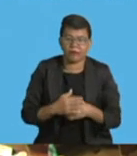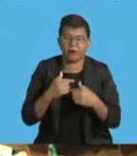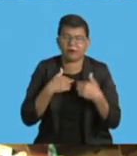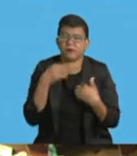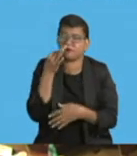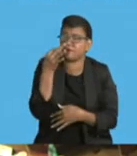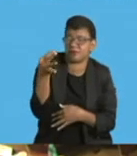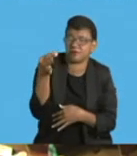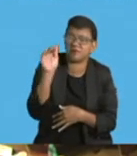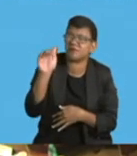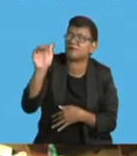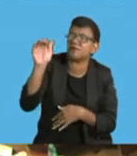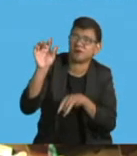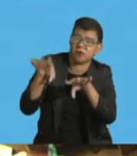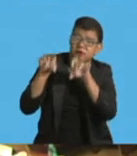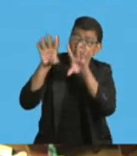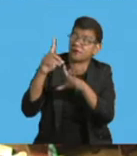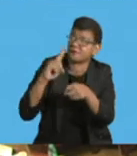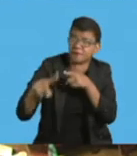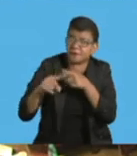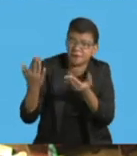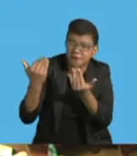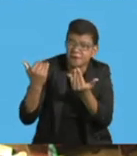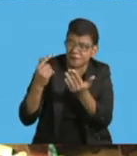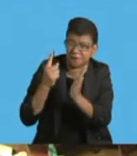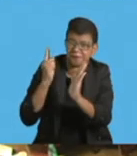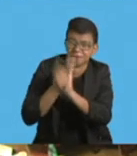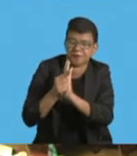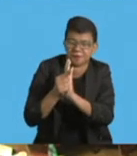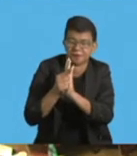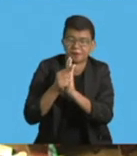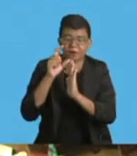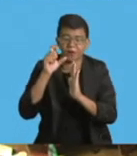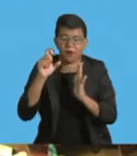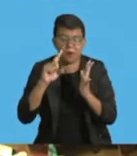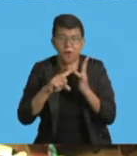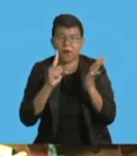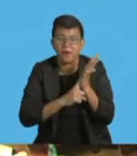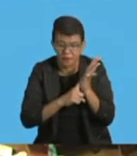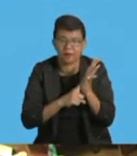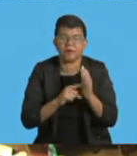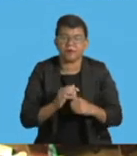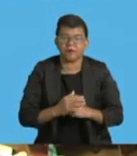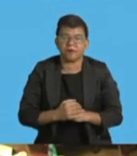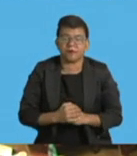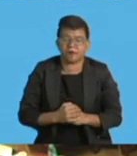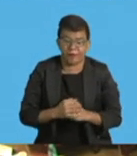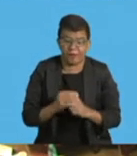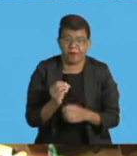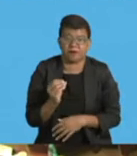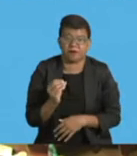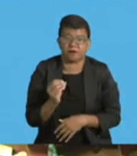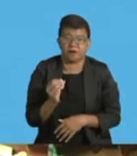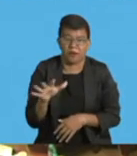speed up its transition out of coal and accelerate its investment in clean energy, an area in which it can